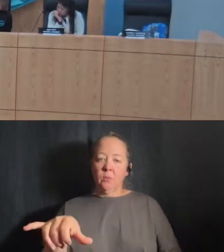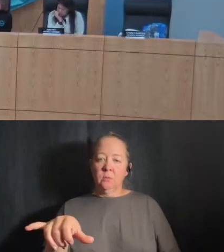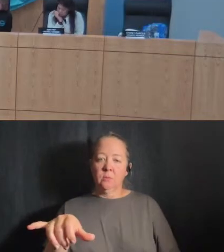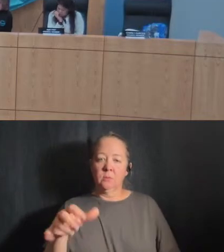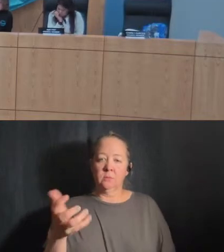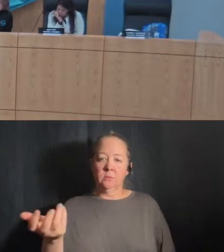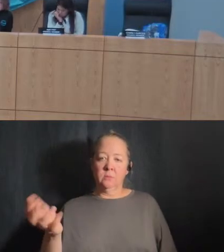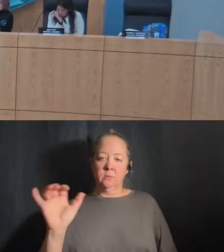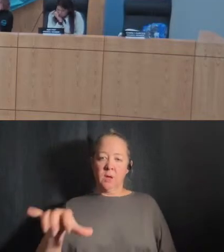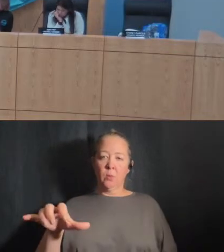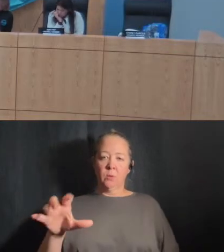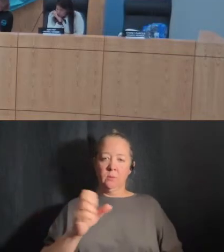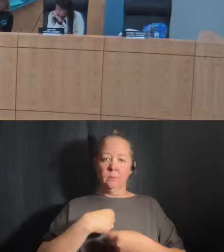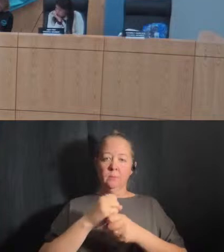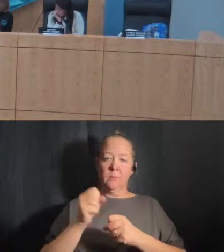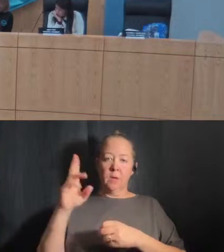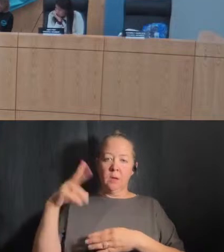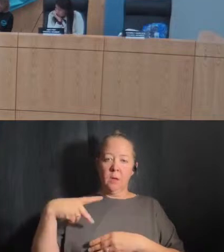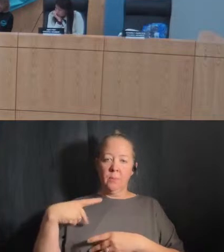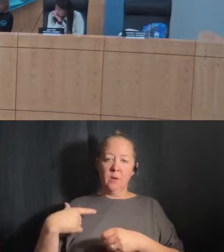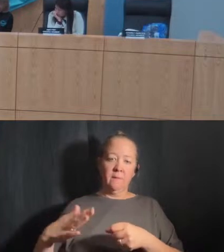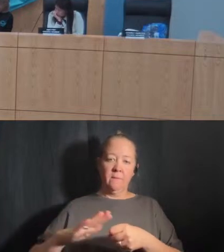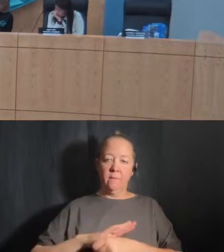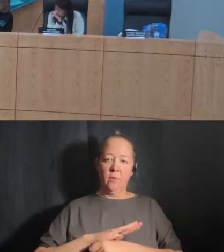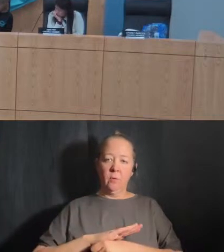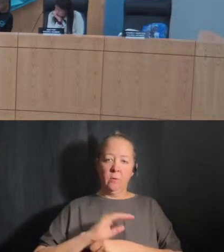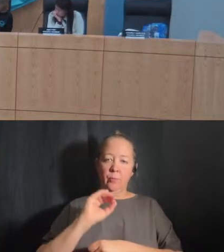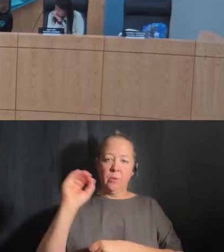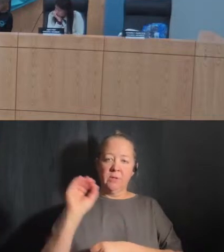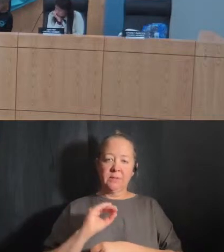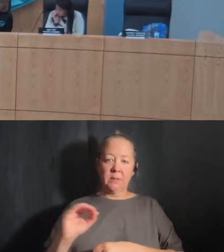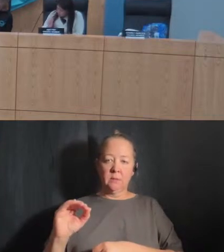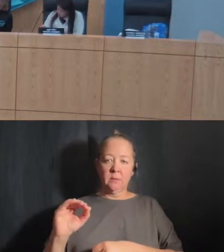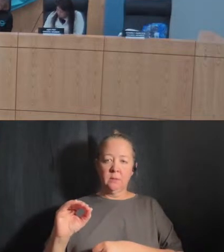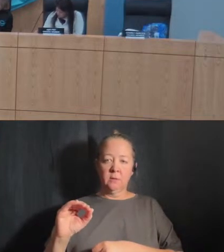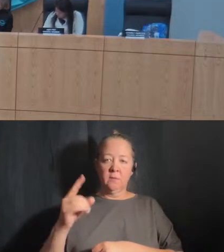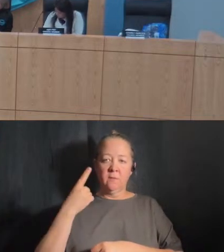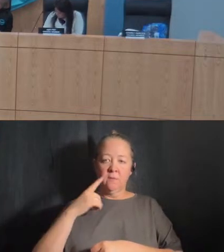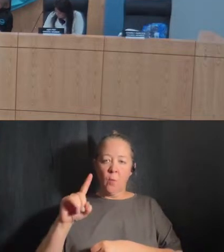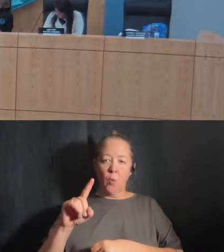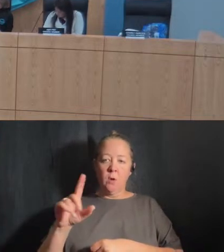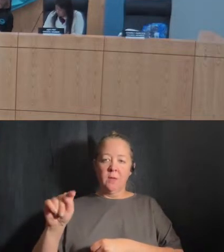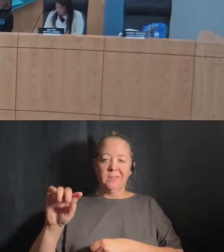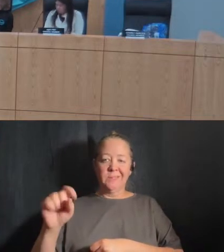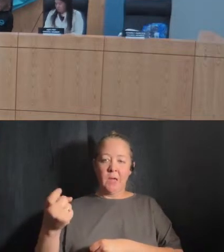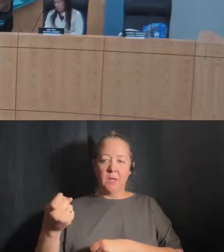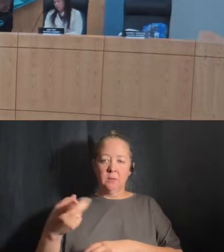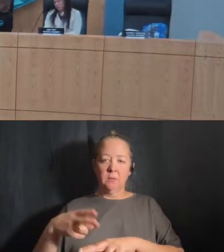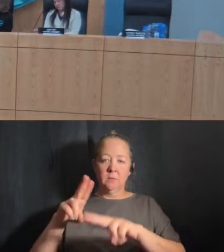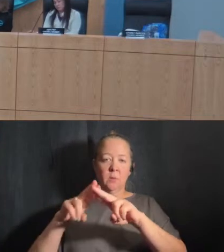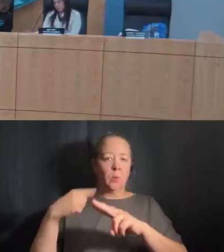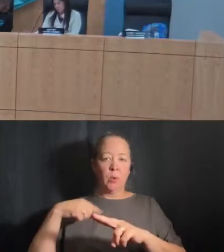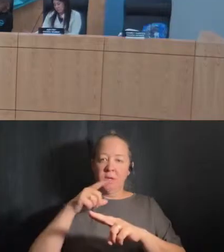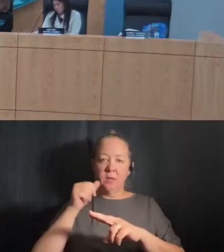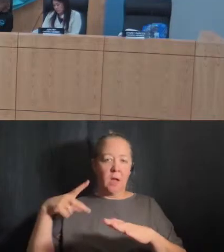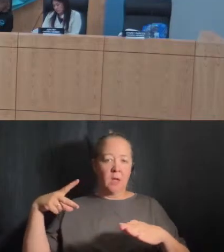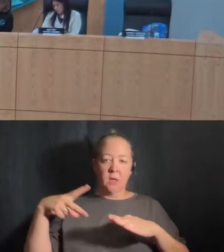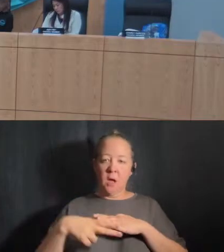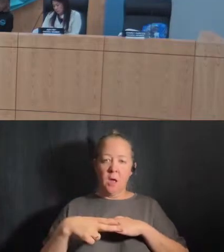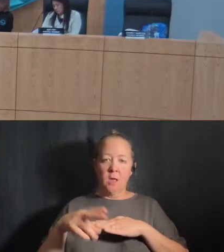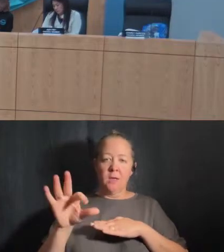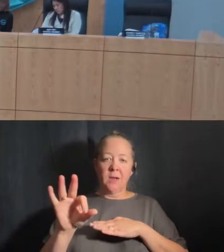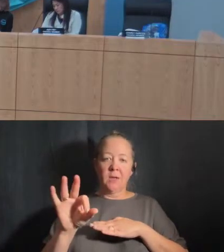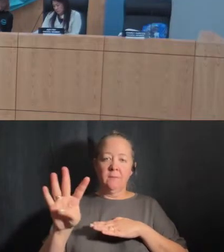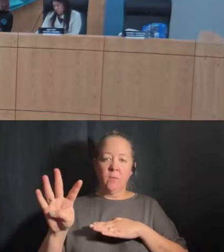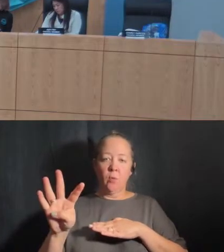make up an entire percentage of the tax increase. We did not cut $94,000. Well, and I think to your